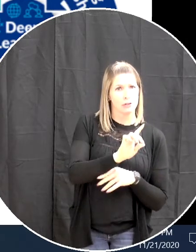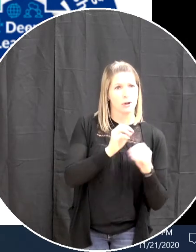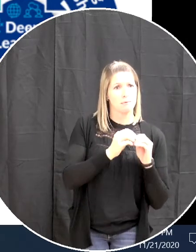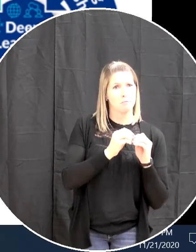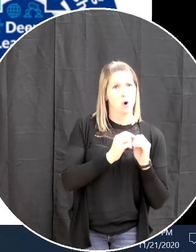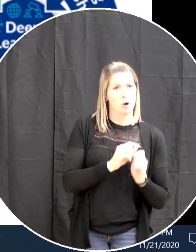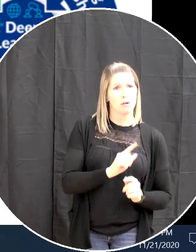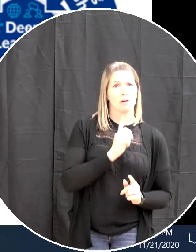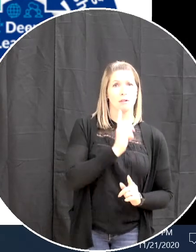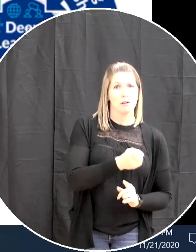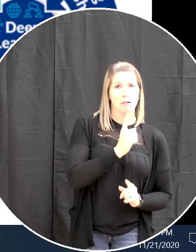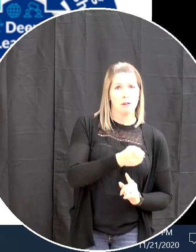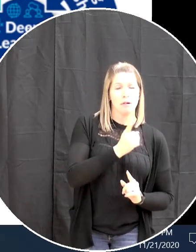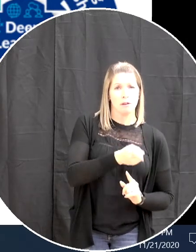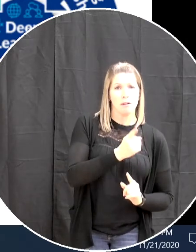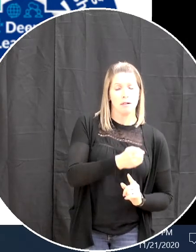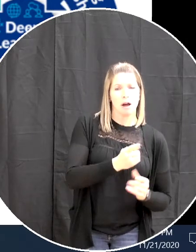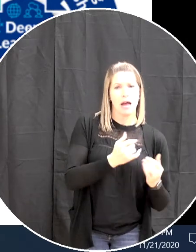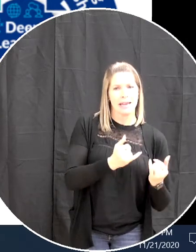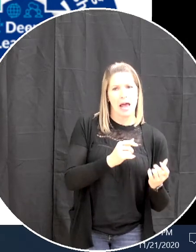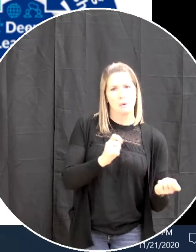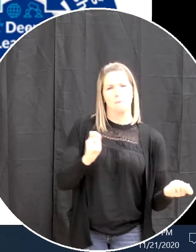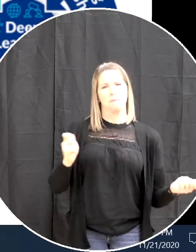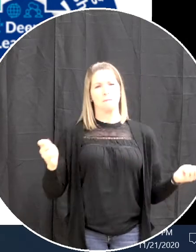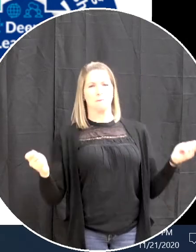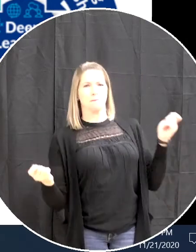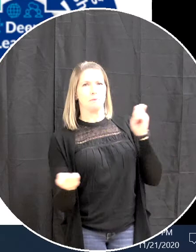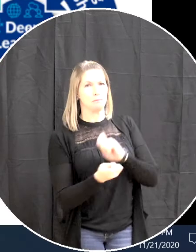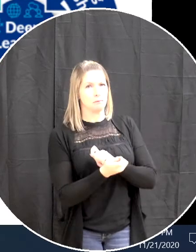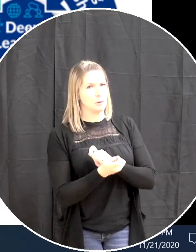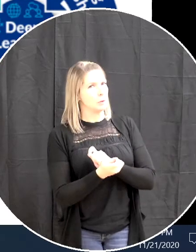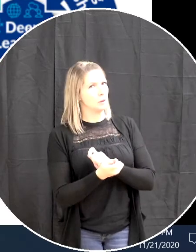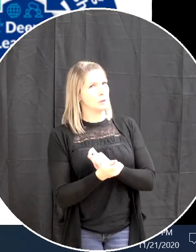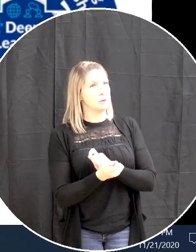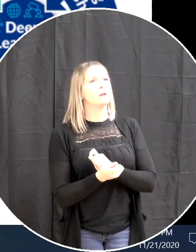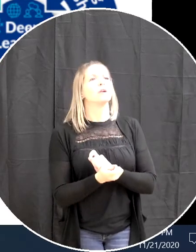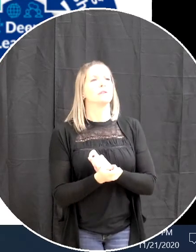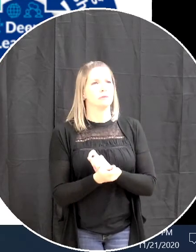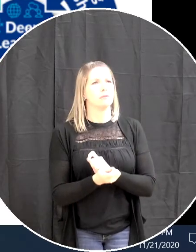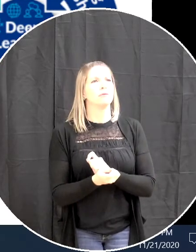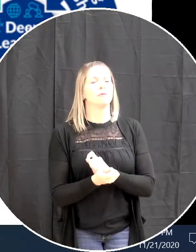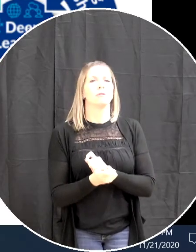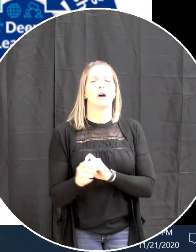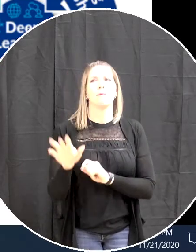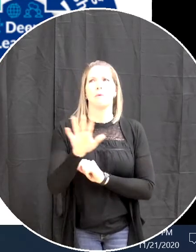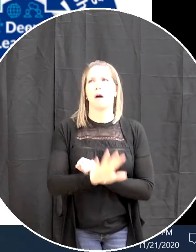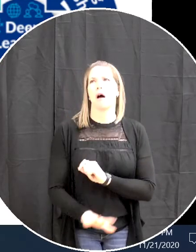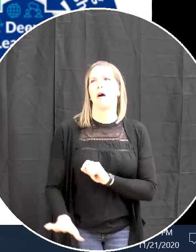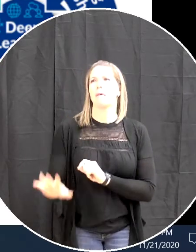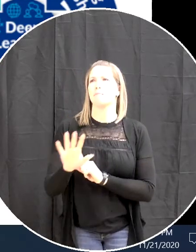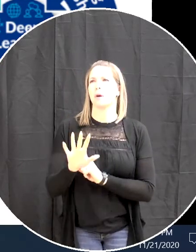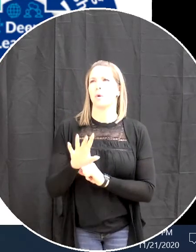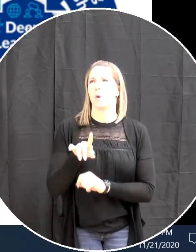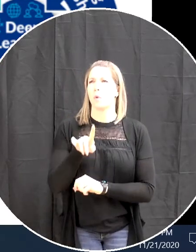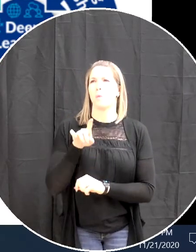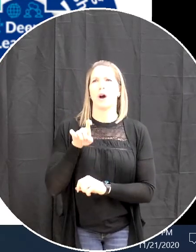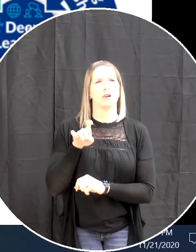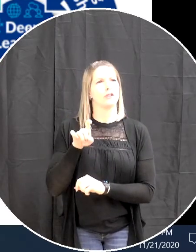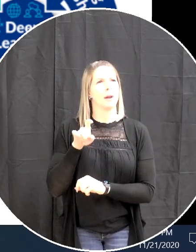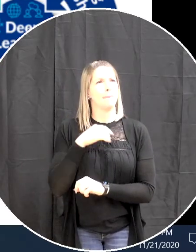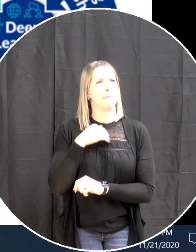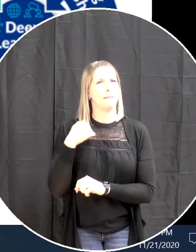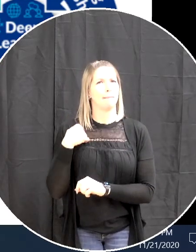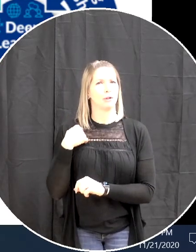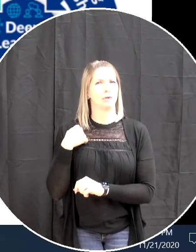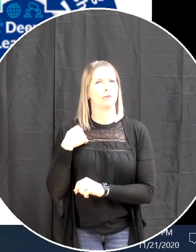in the province of Newfoundland and Labrador. So we had over 100 members at this